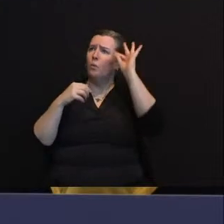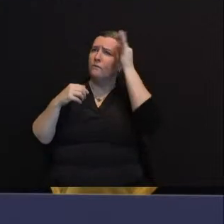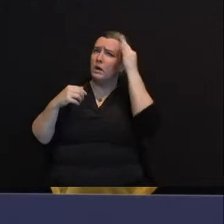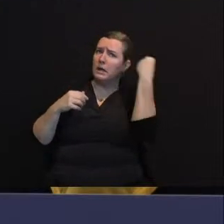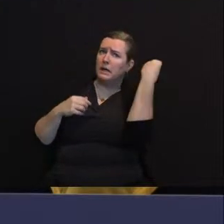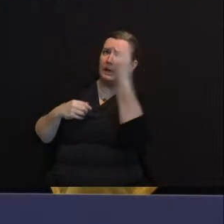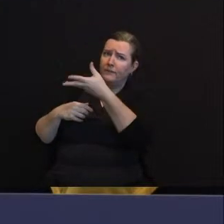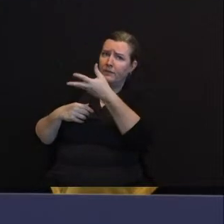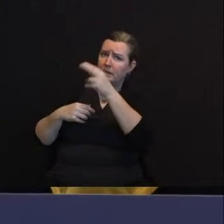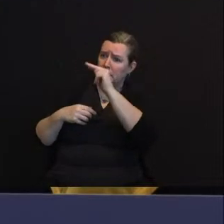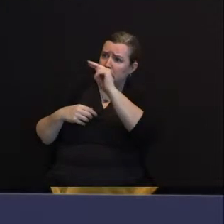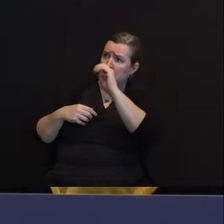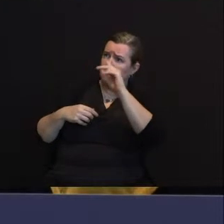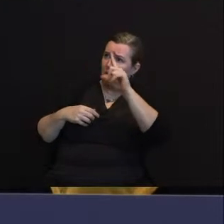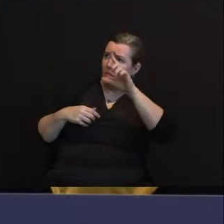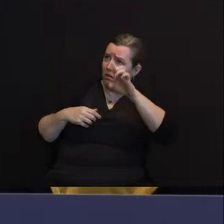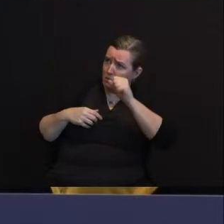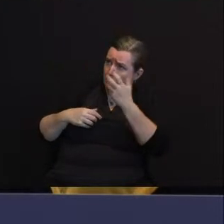Is that it?